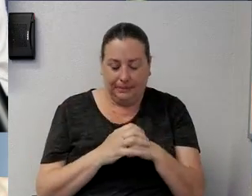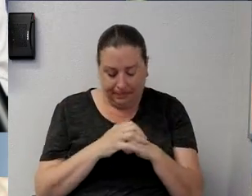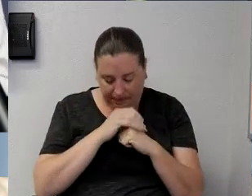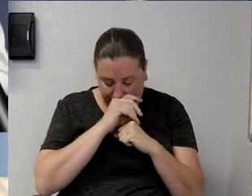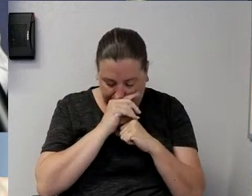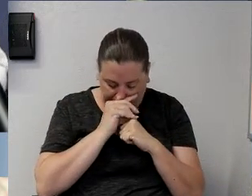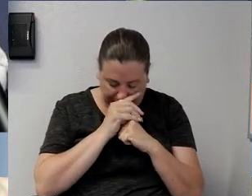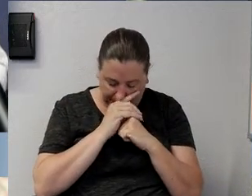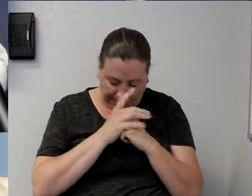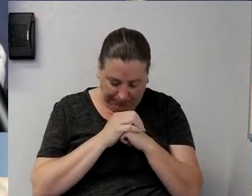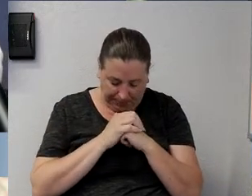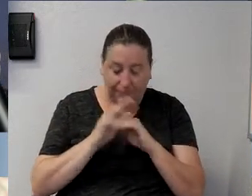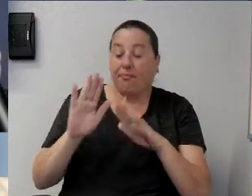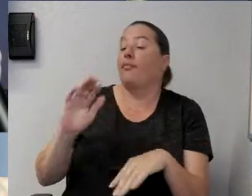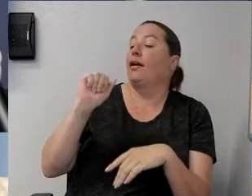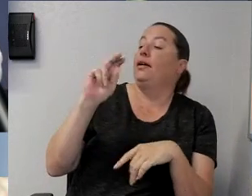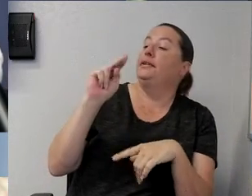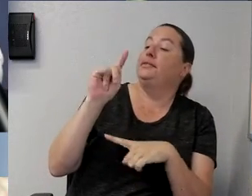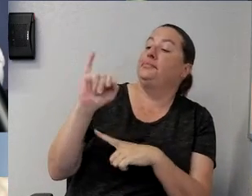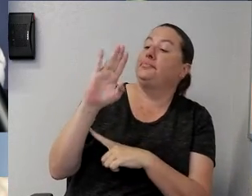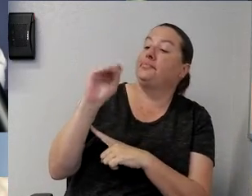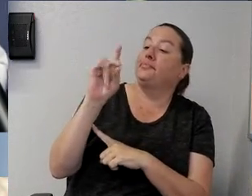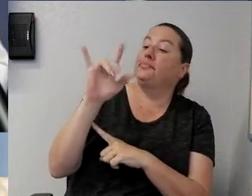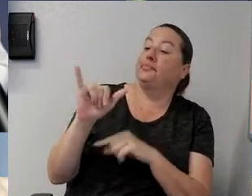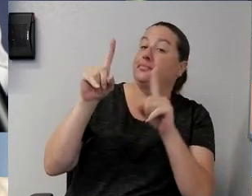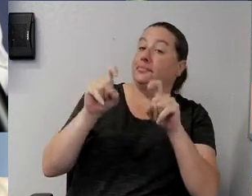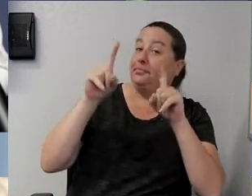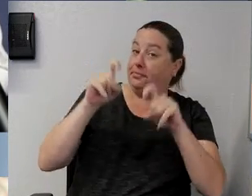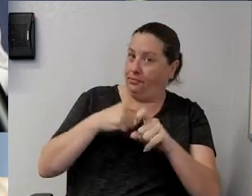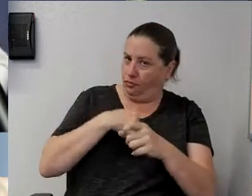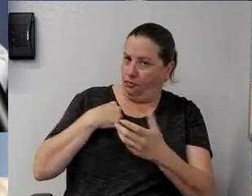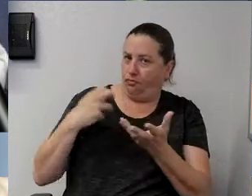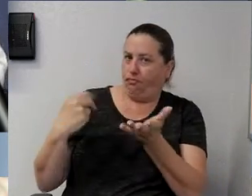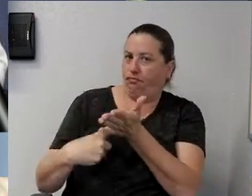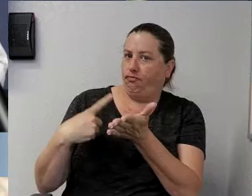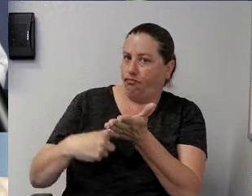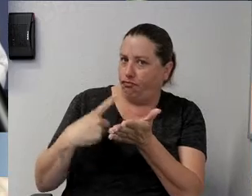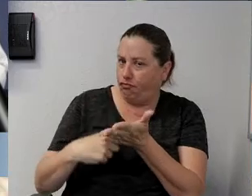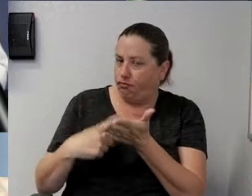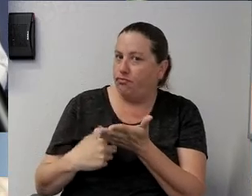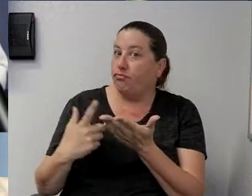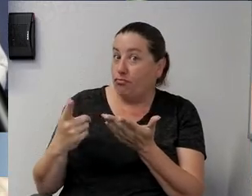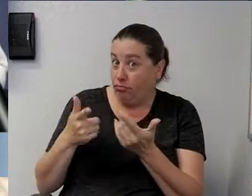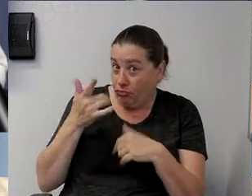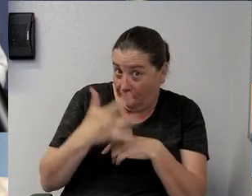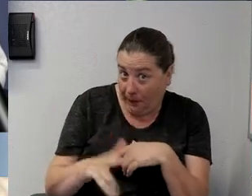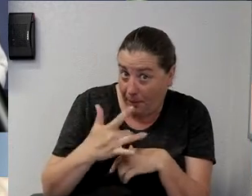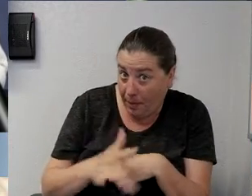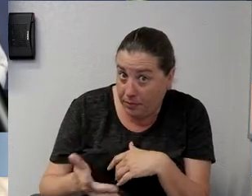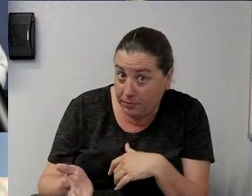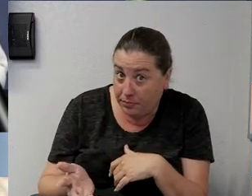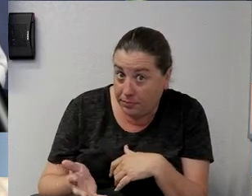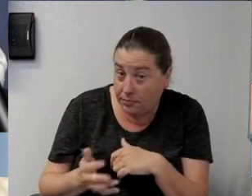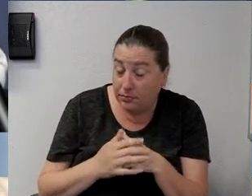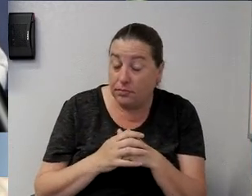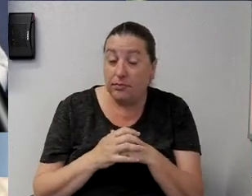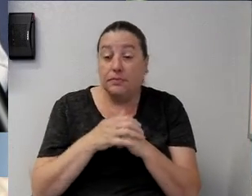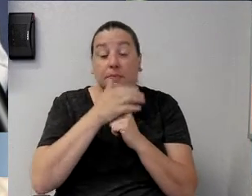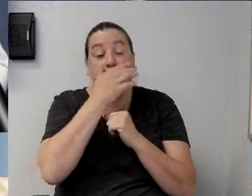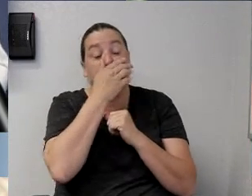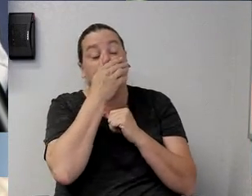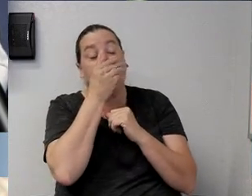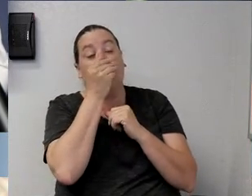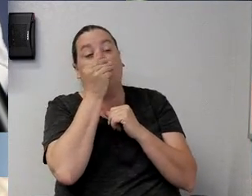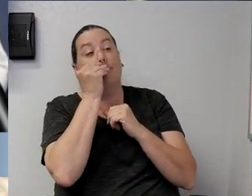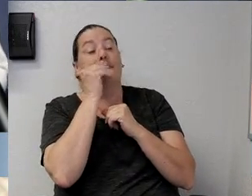So the antibody testing, we've been talking a lot about that too. Right. Is it available? It is